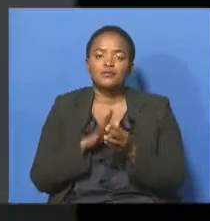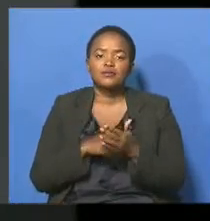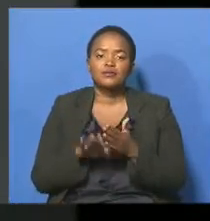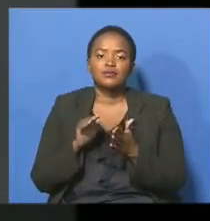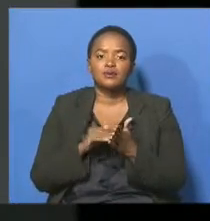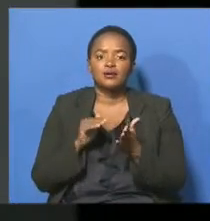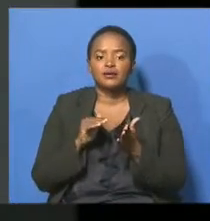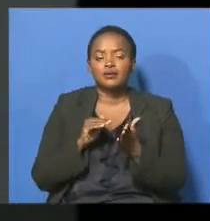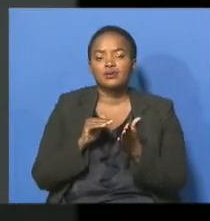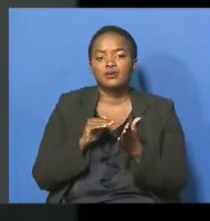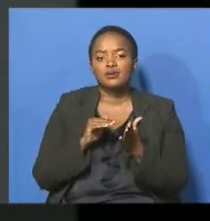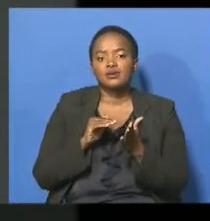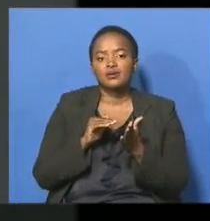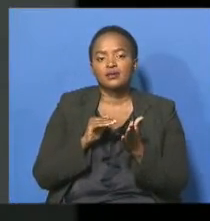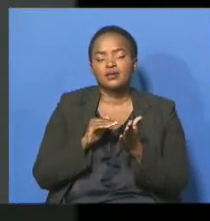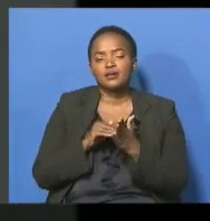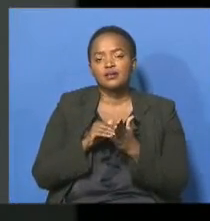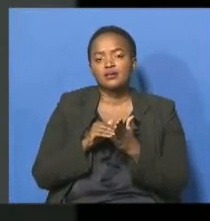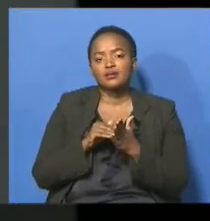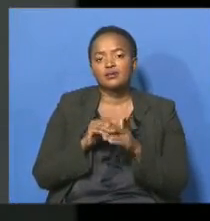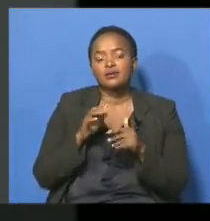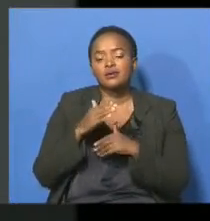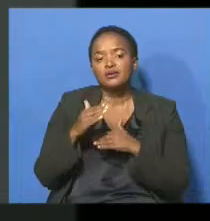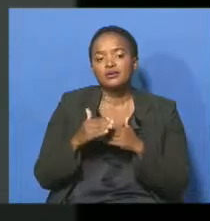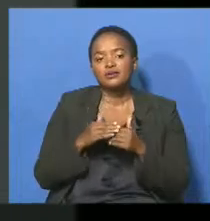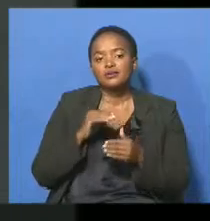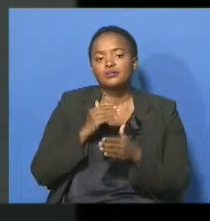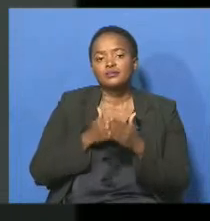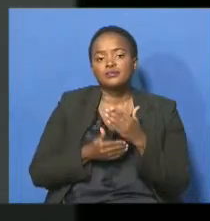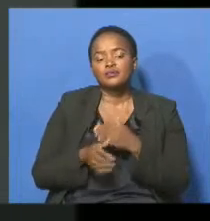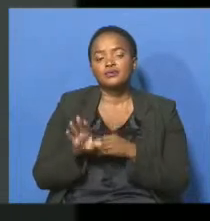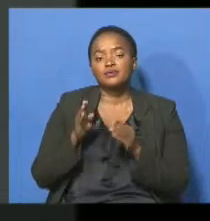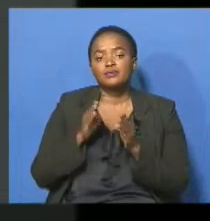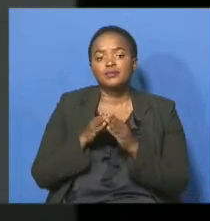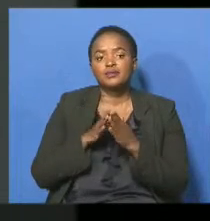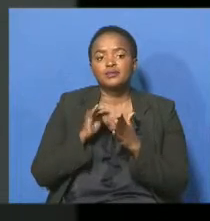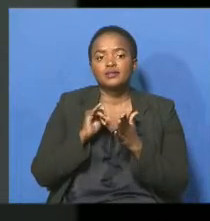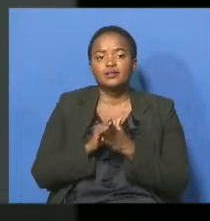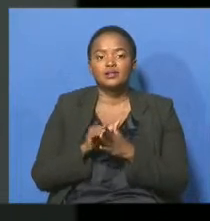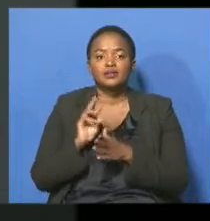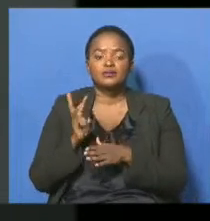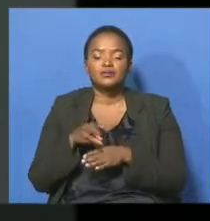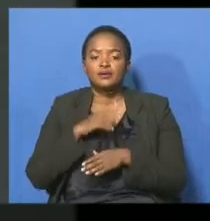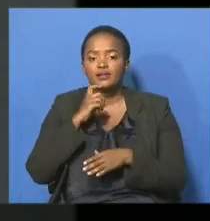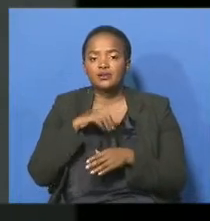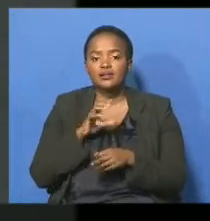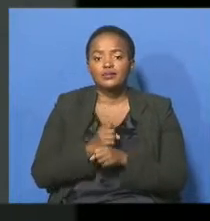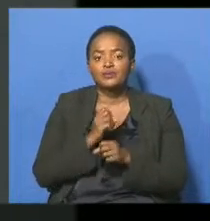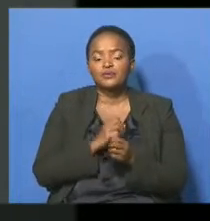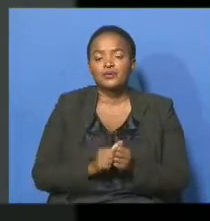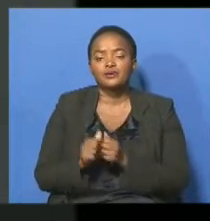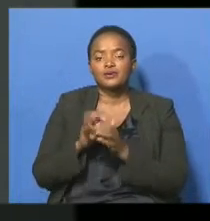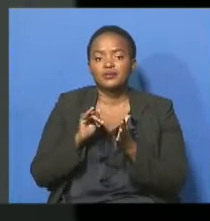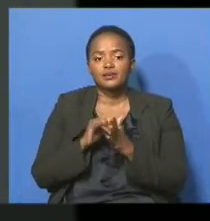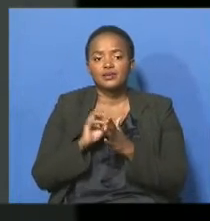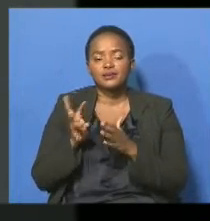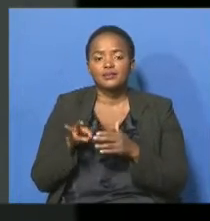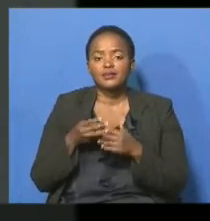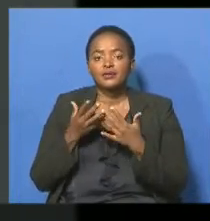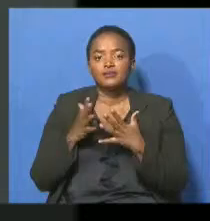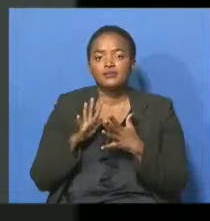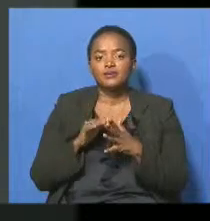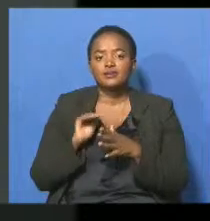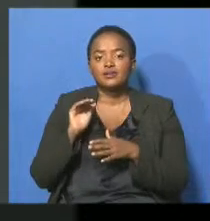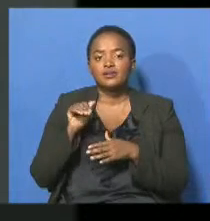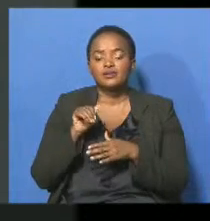getting close to the end of the morning session. And ladies and gentlemen, I'm going to need your cooperation that we be able to wrap up in